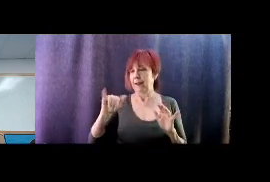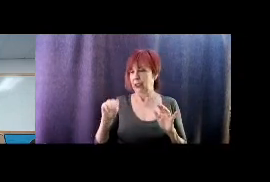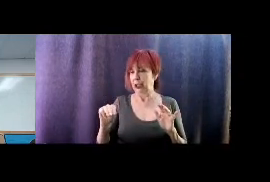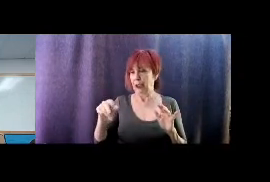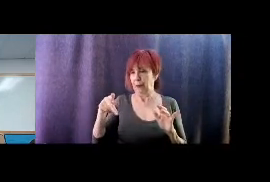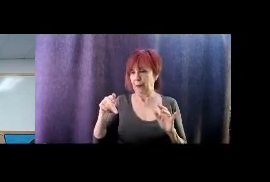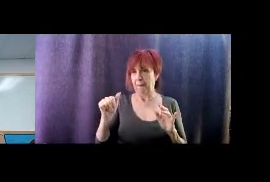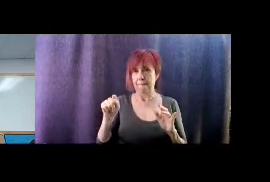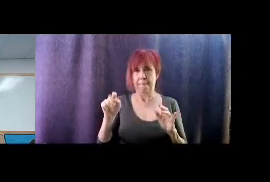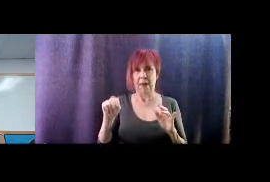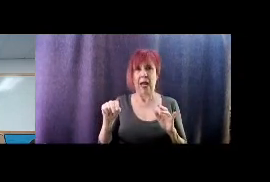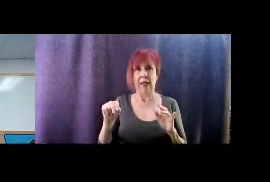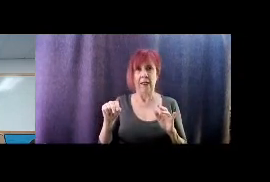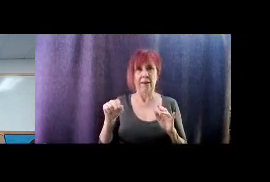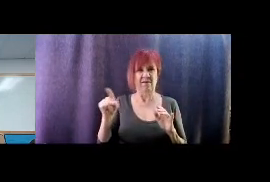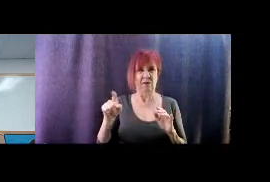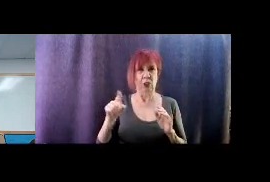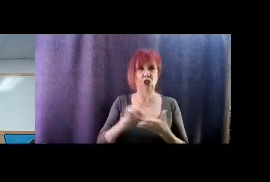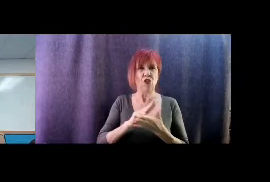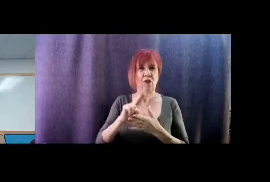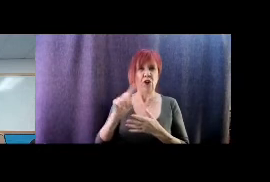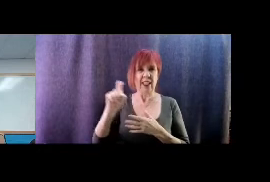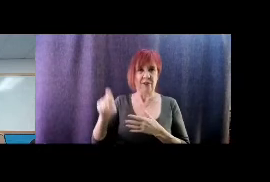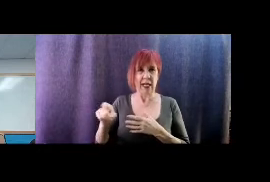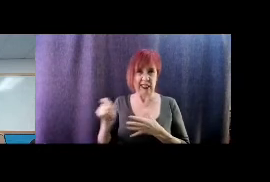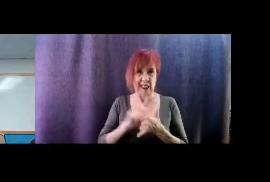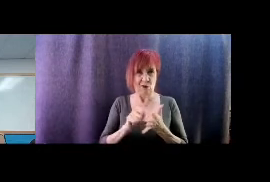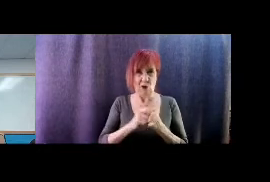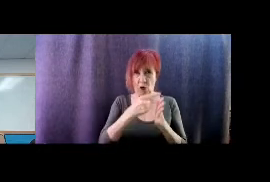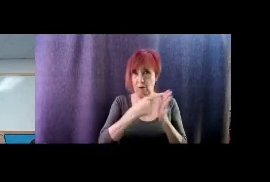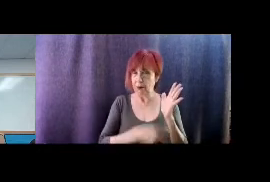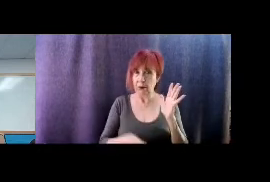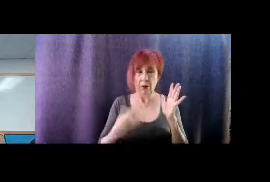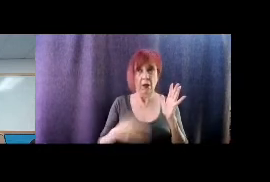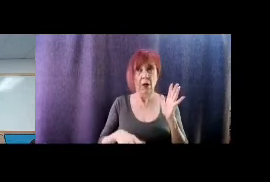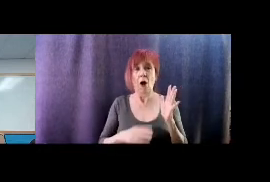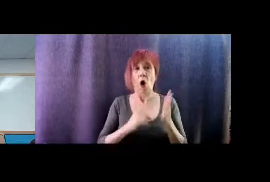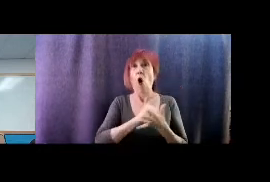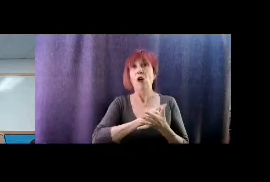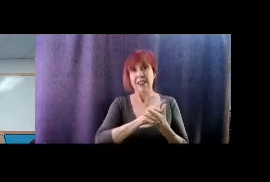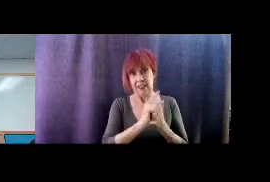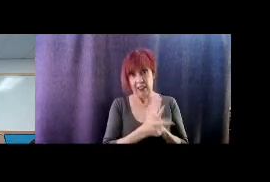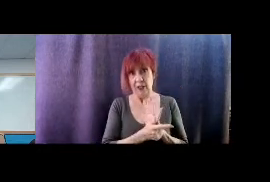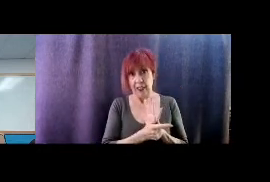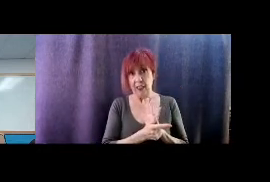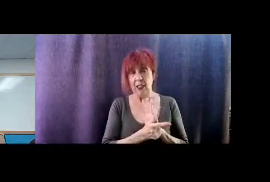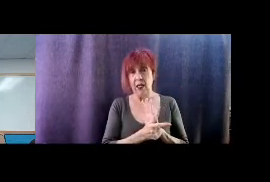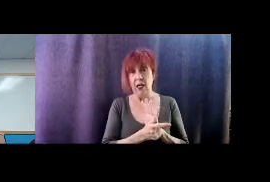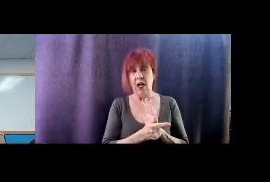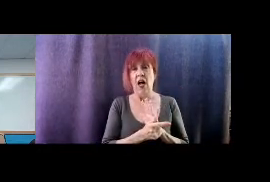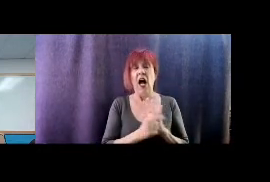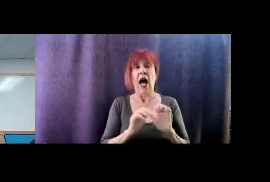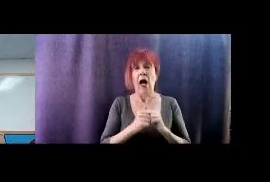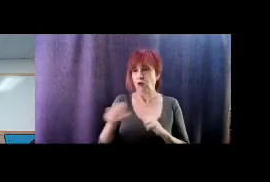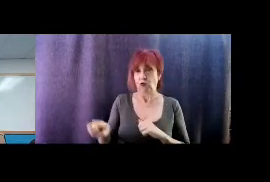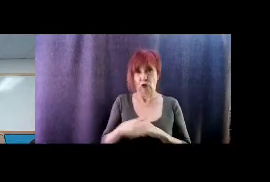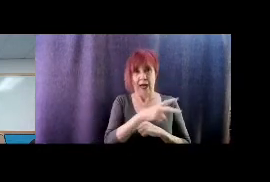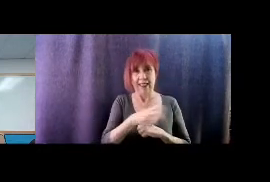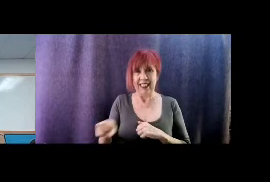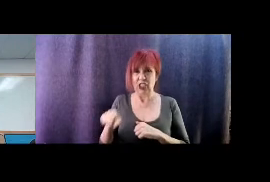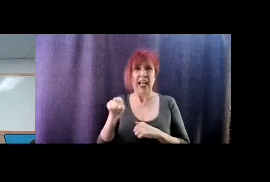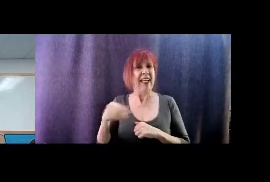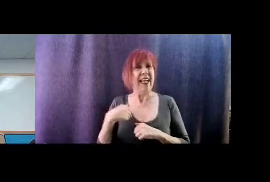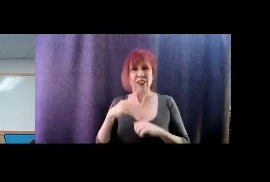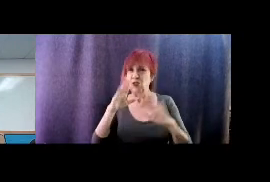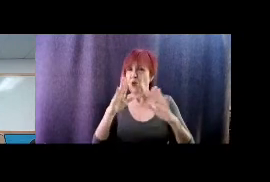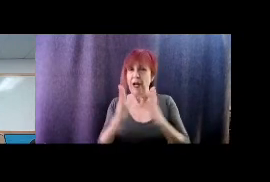University of Texas has written a 13 or 14 part series, or he's been part of it, on transition. He's got some great books. And then of course